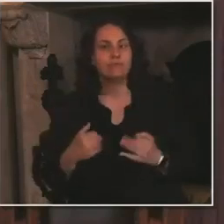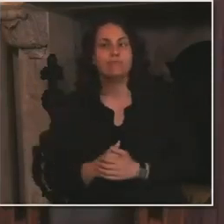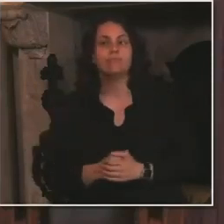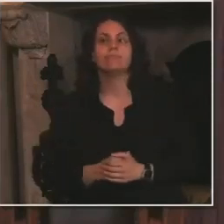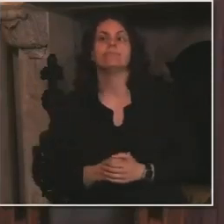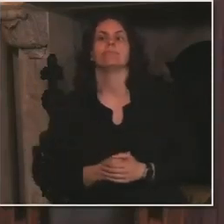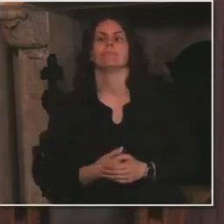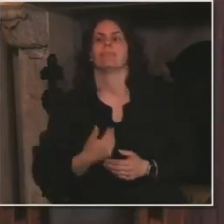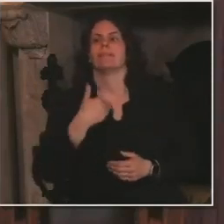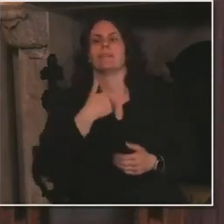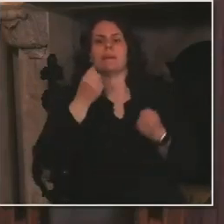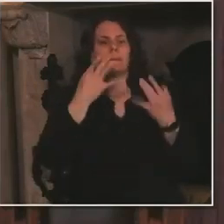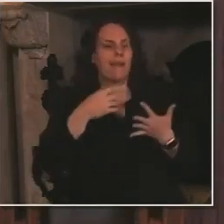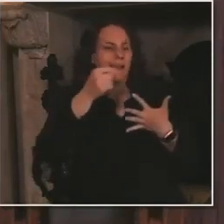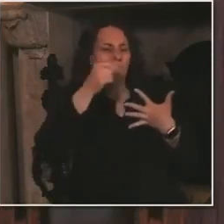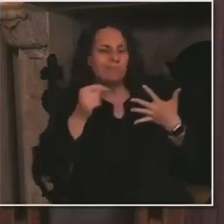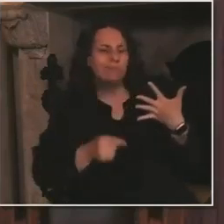type of action